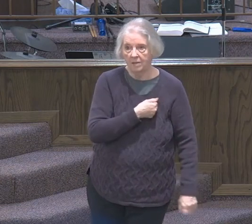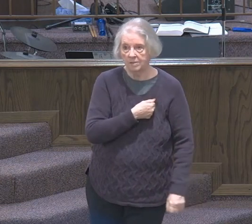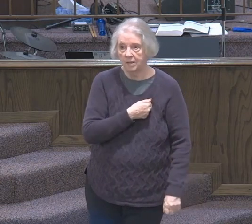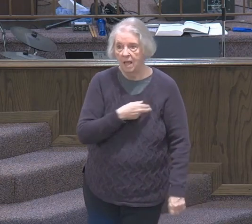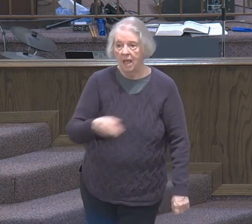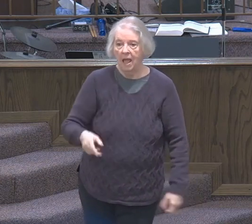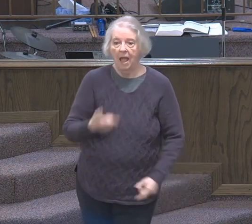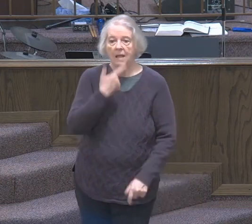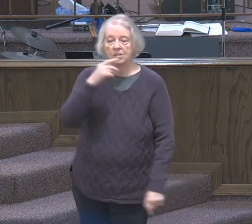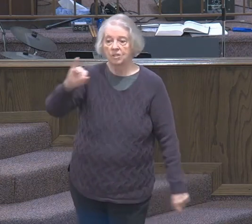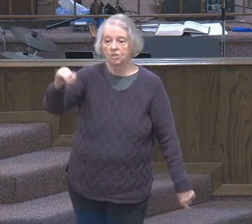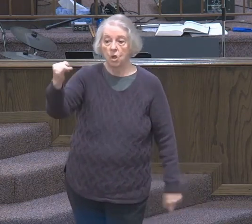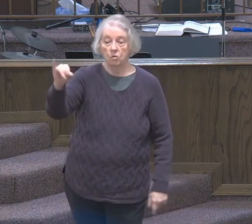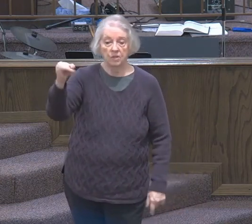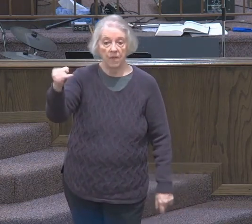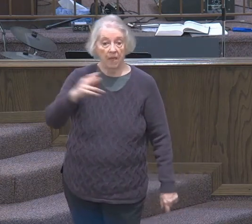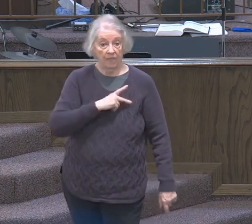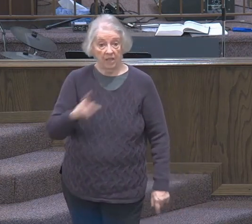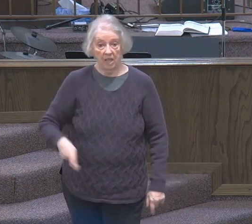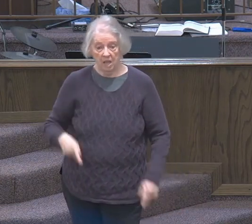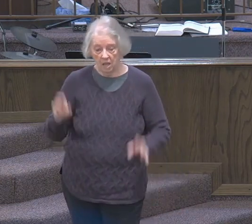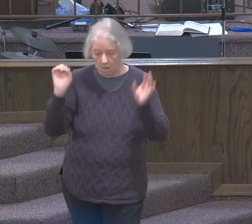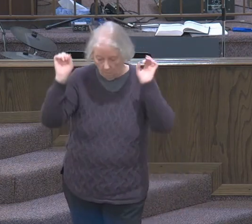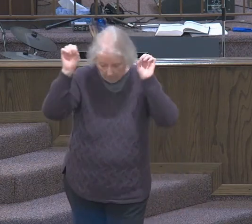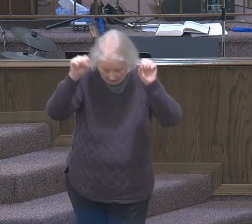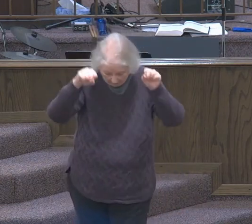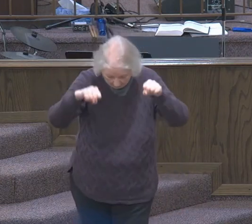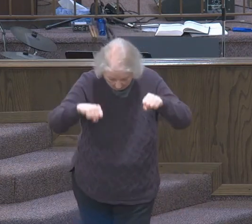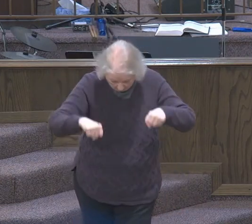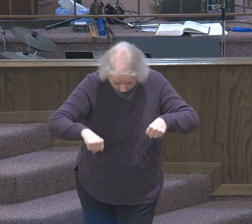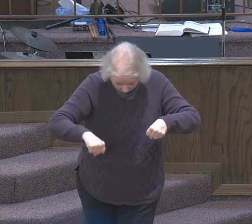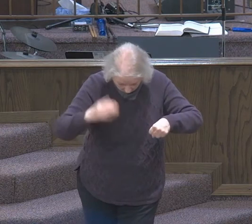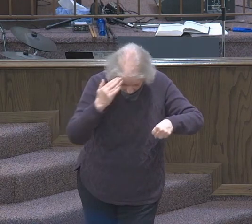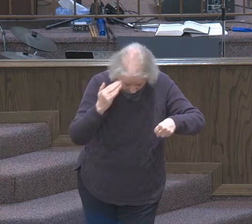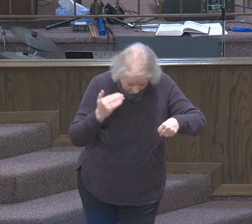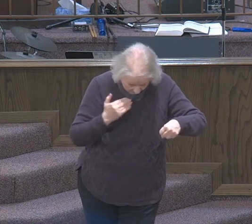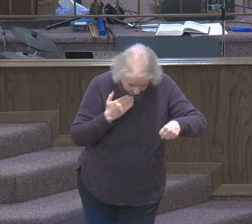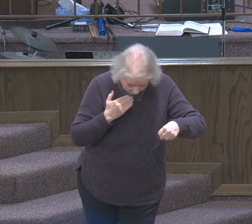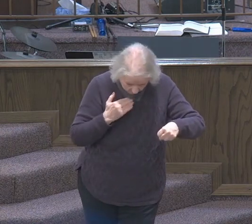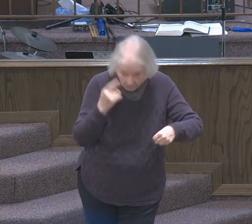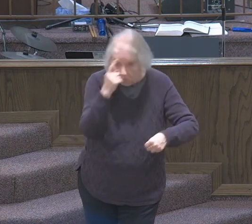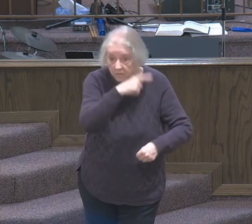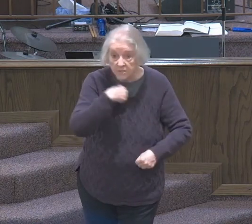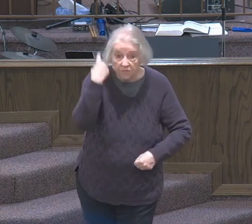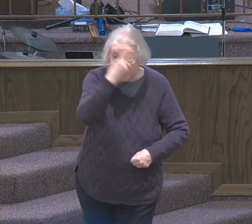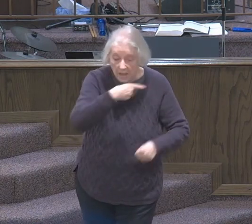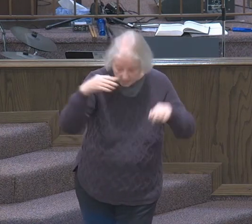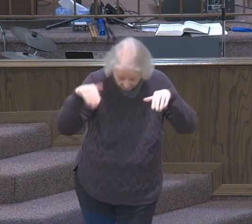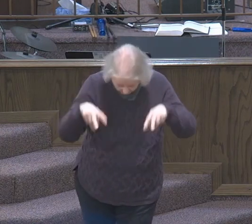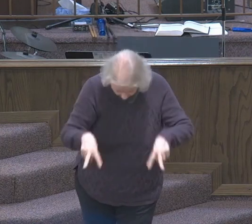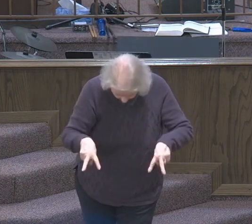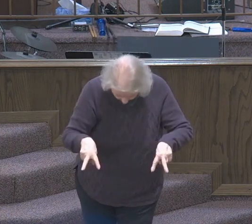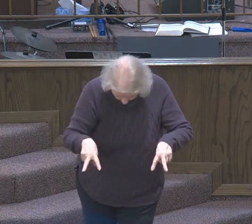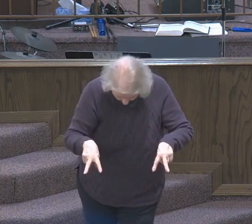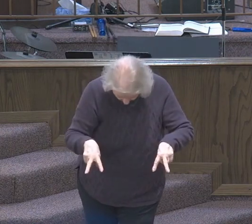his head with his face to the ground, and all Judah and the inhabitants of Jerusalem bowed before the Lord,